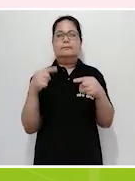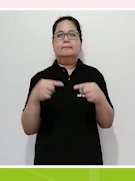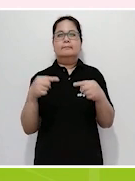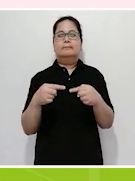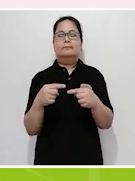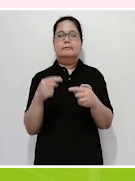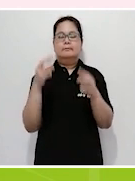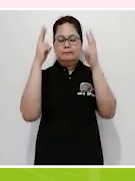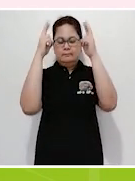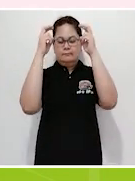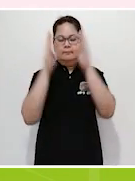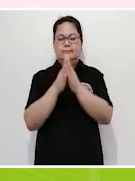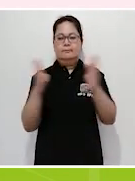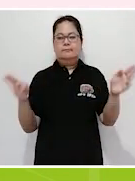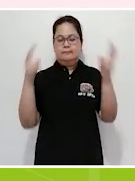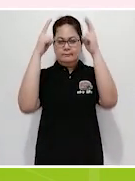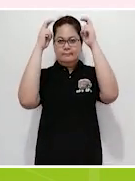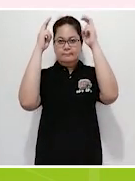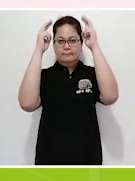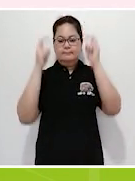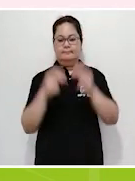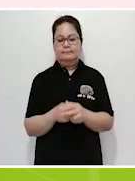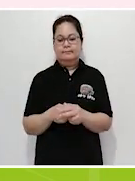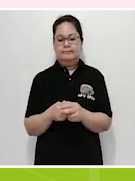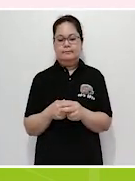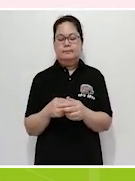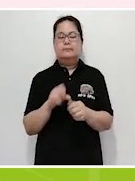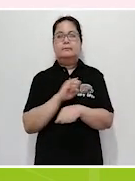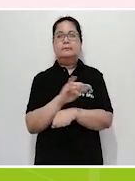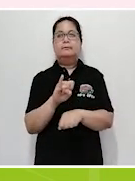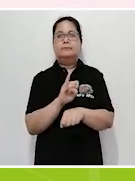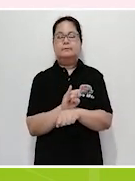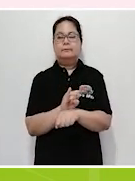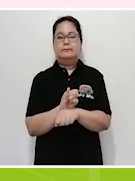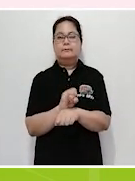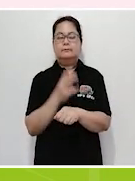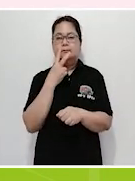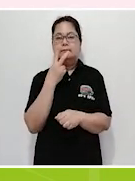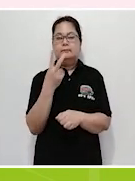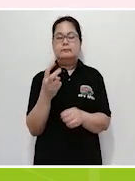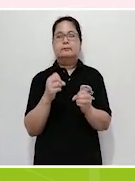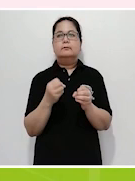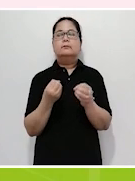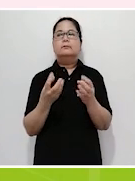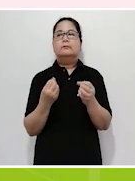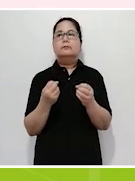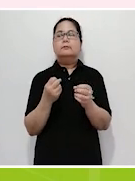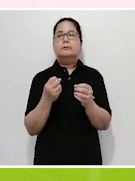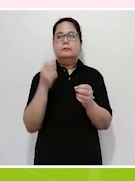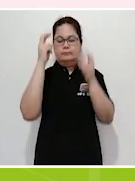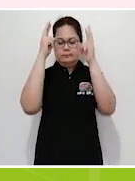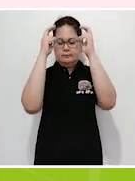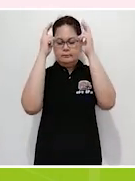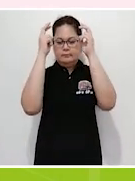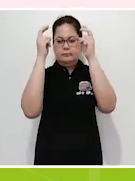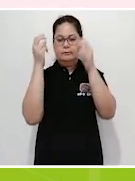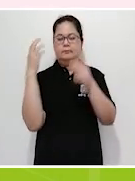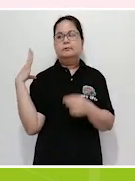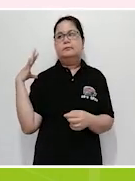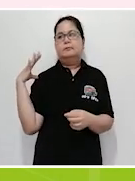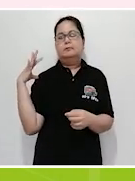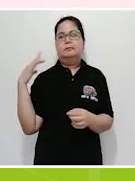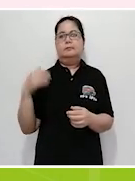Devil's Island to fight against the biggest devil. On the island, they saw many